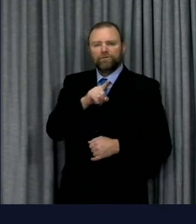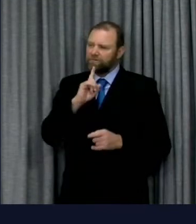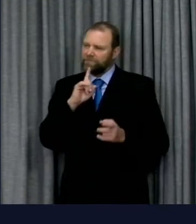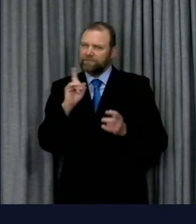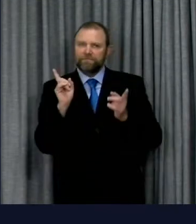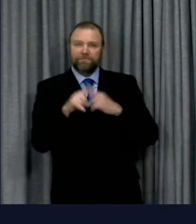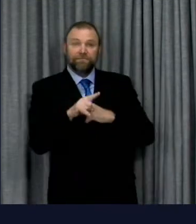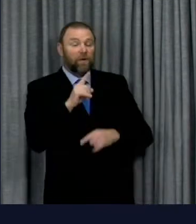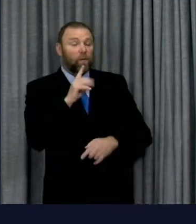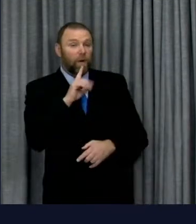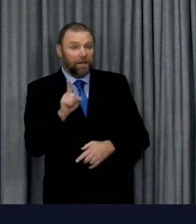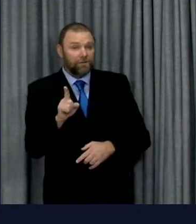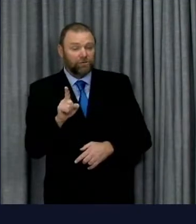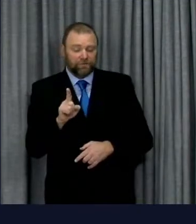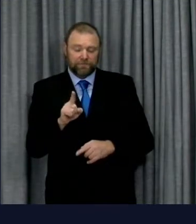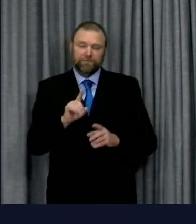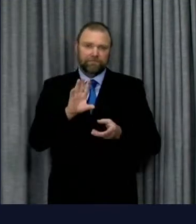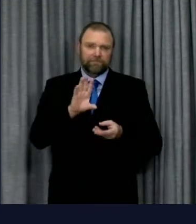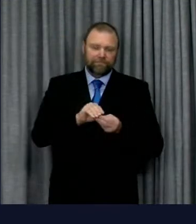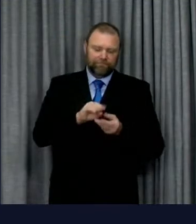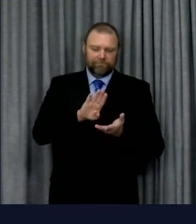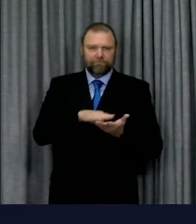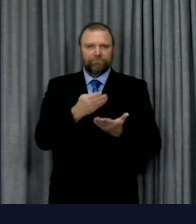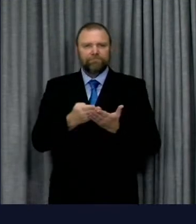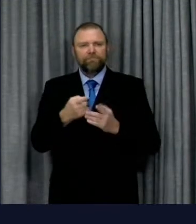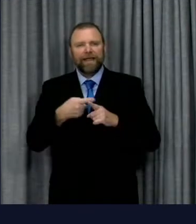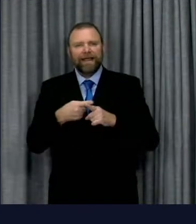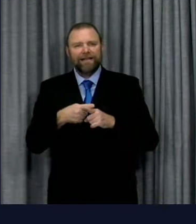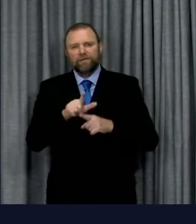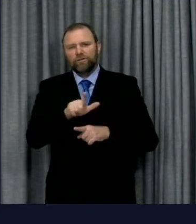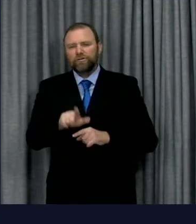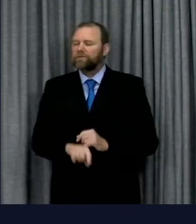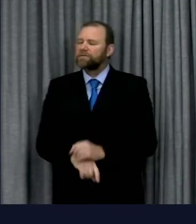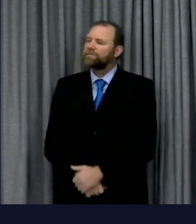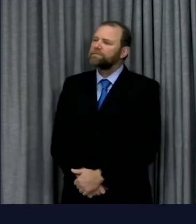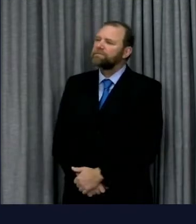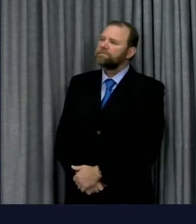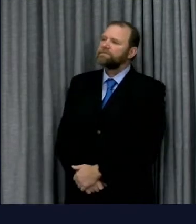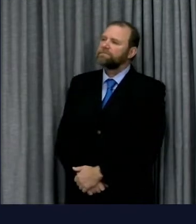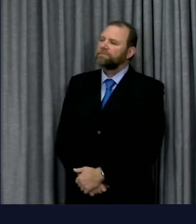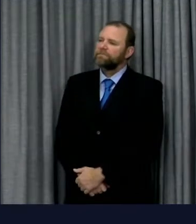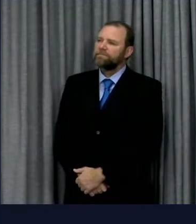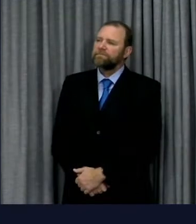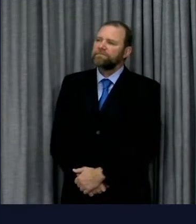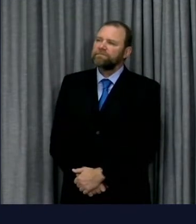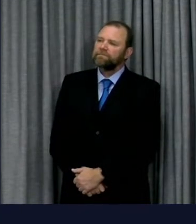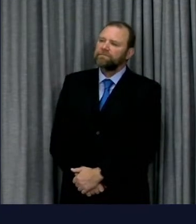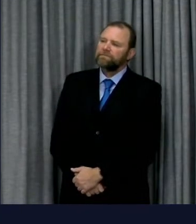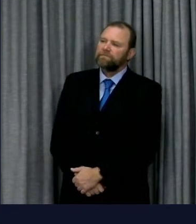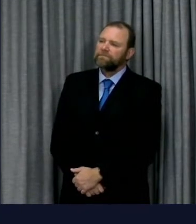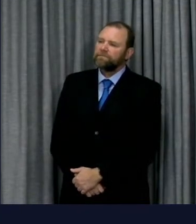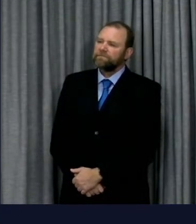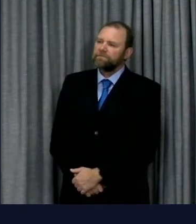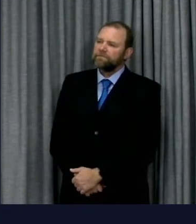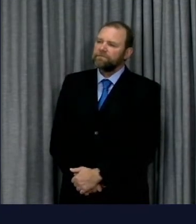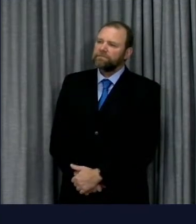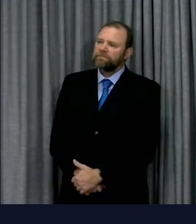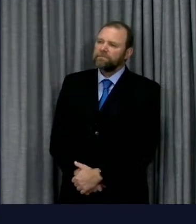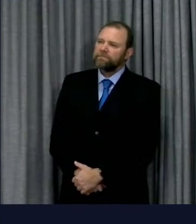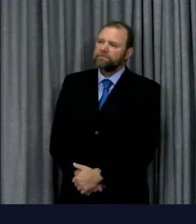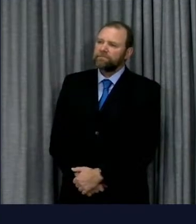allwn ni mynd nôl a wneud popeth ni wedi wneud, ac os ni'n wneud i warchod bywydau ac i